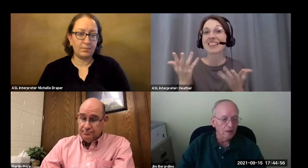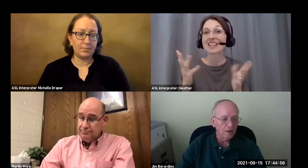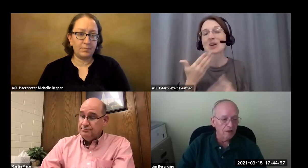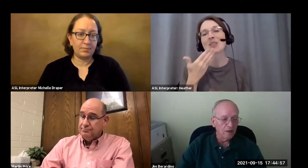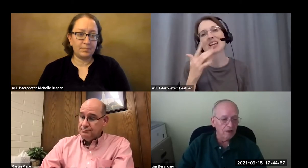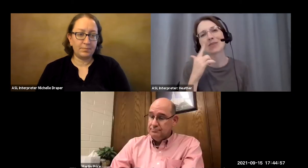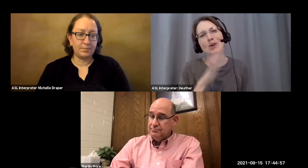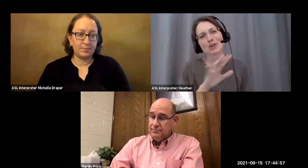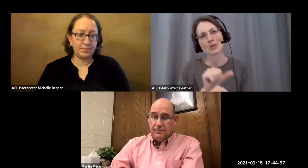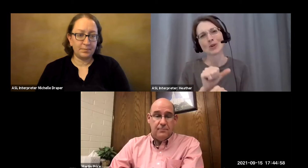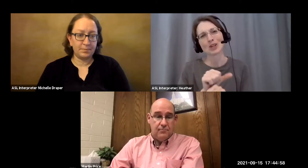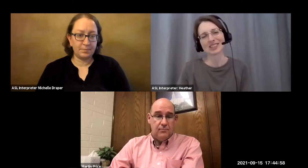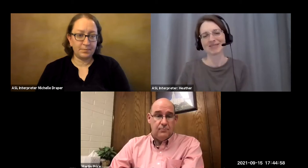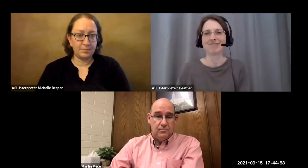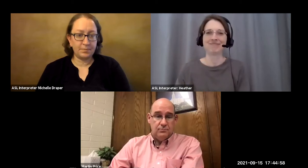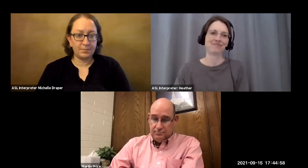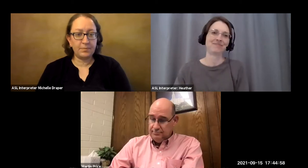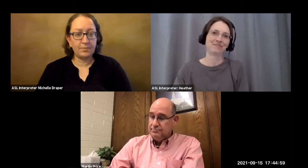do.